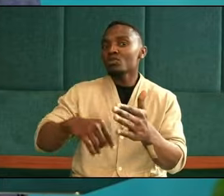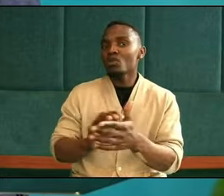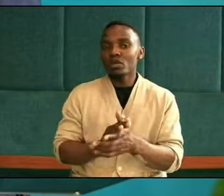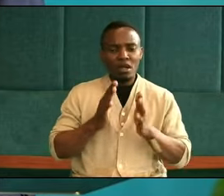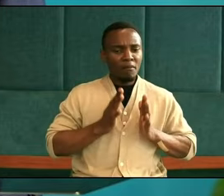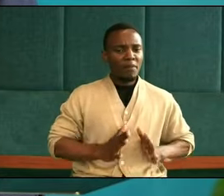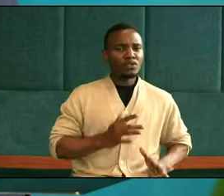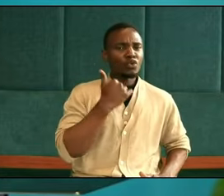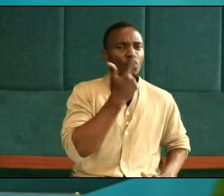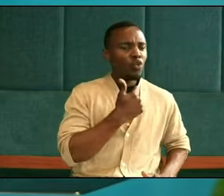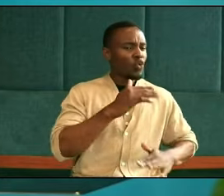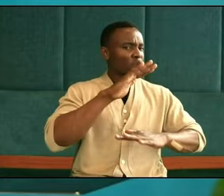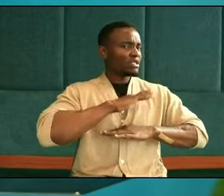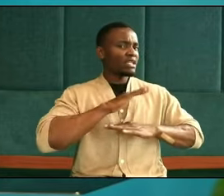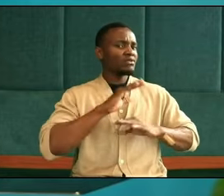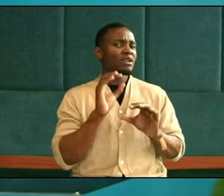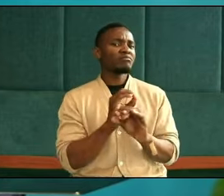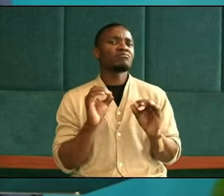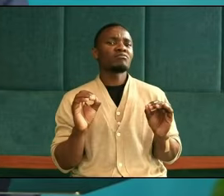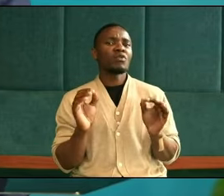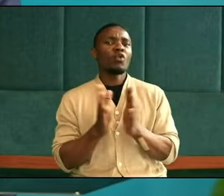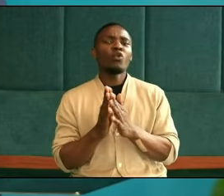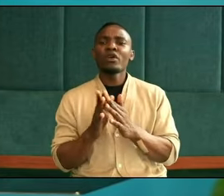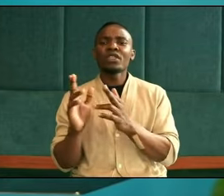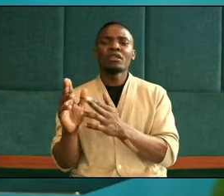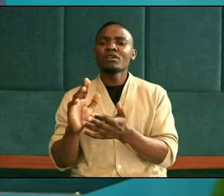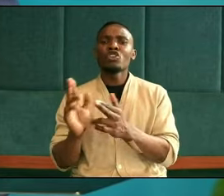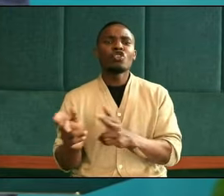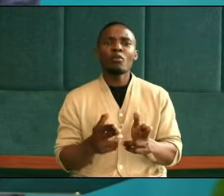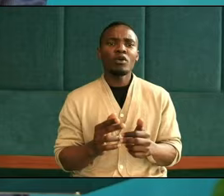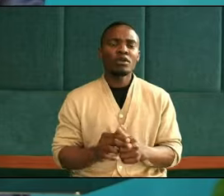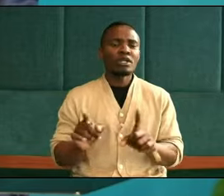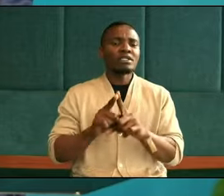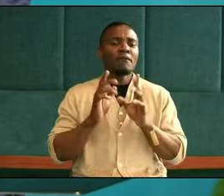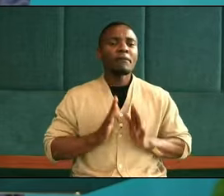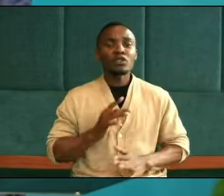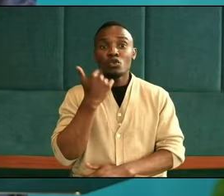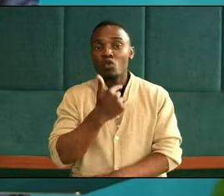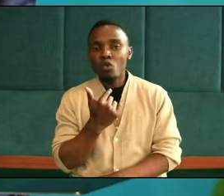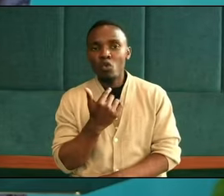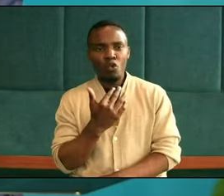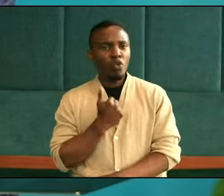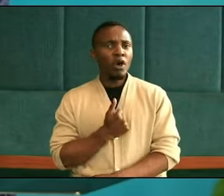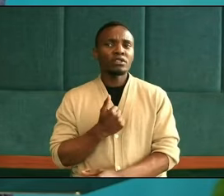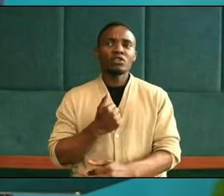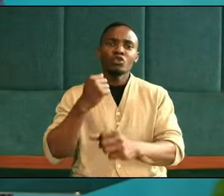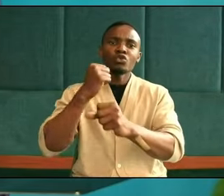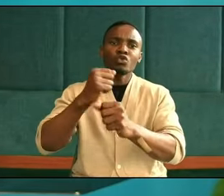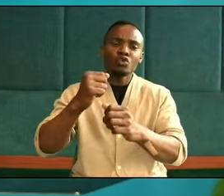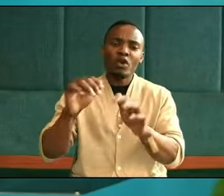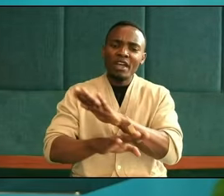not satisfied with mediocrity. Someone who always wants to take whatever is taking a notch